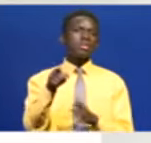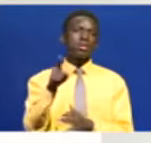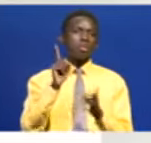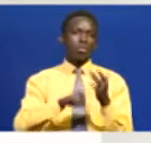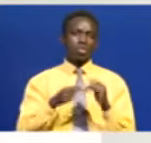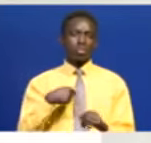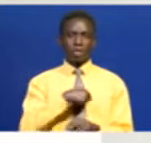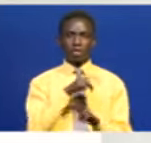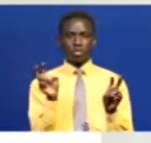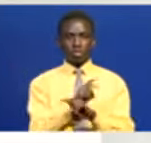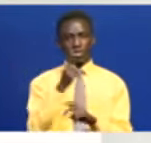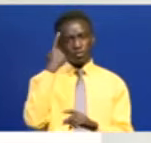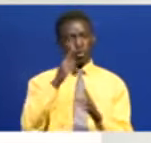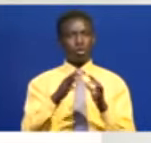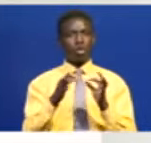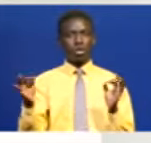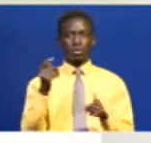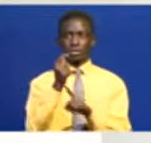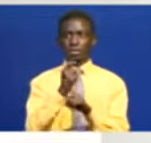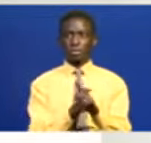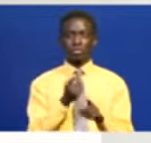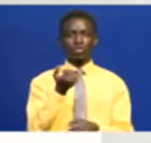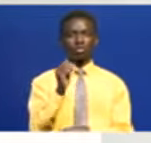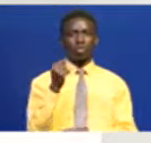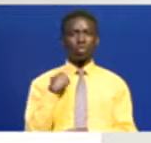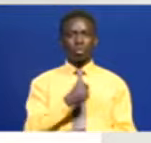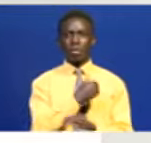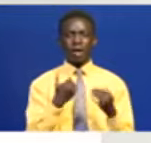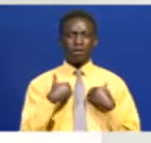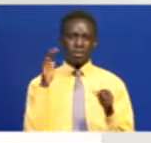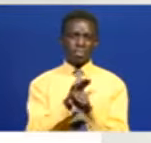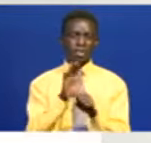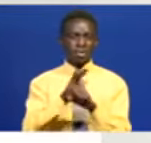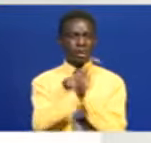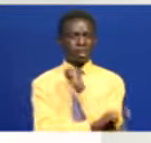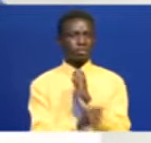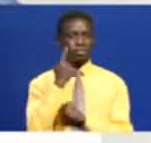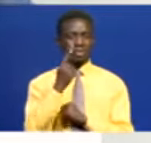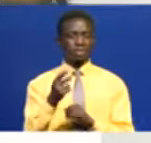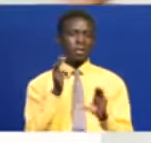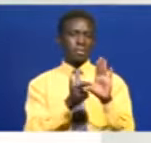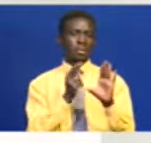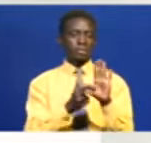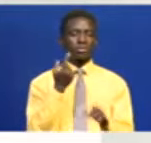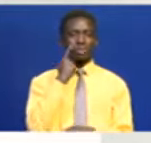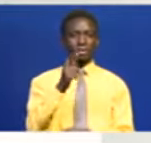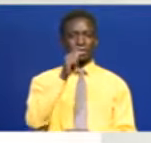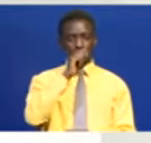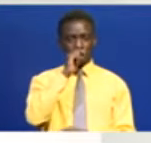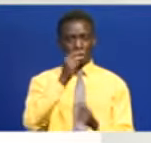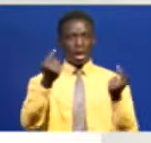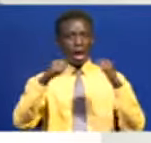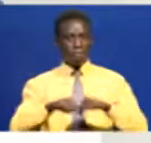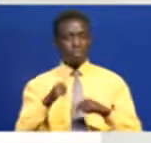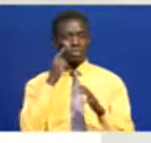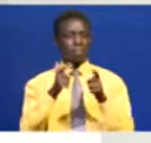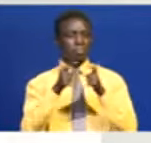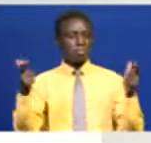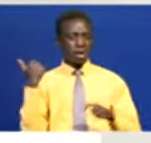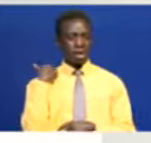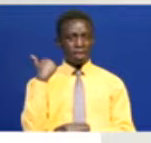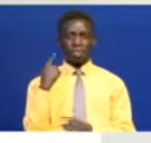in the long term. Mm-hmm. So we have many countries are participating. Mm-hmm. You know, Tanzania is coming in big number. Uganda